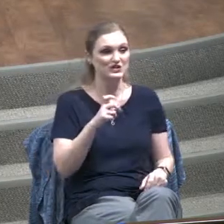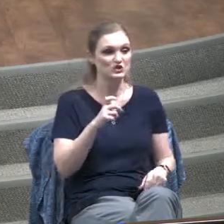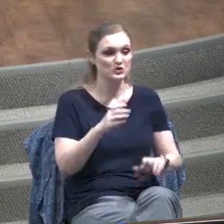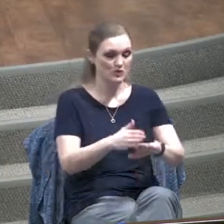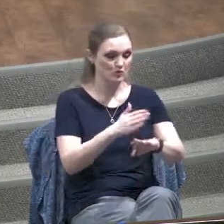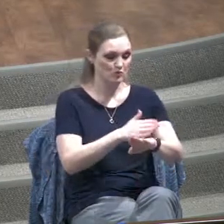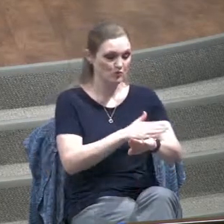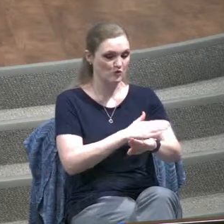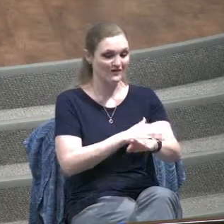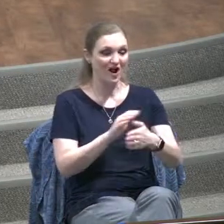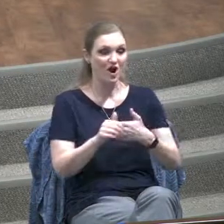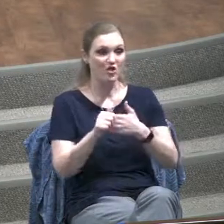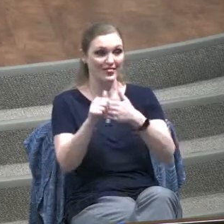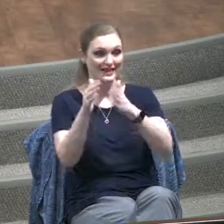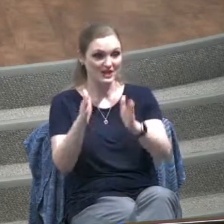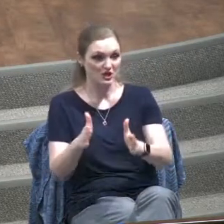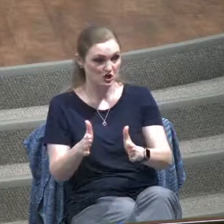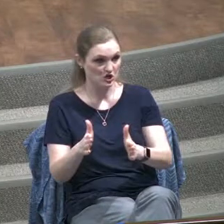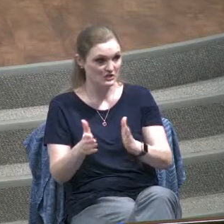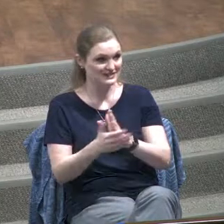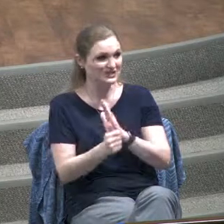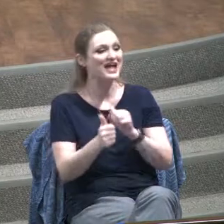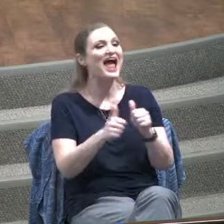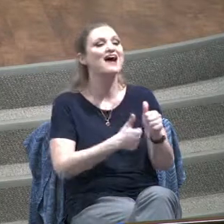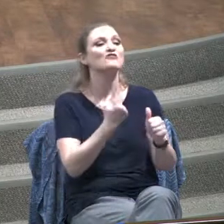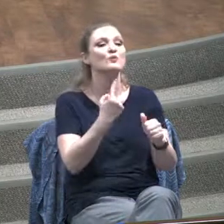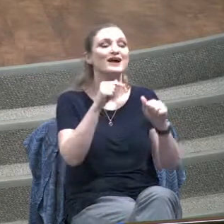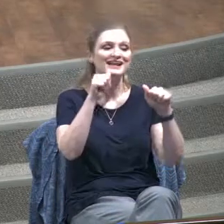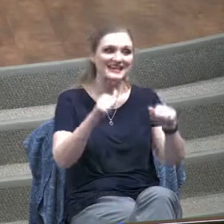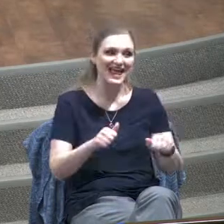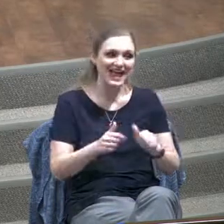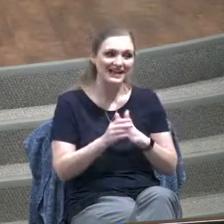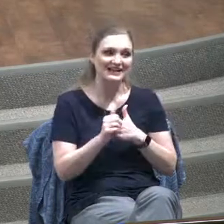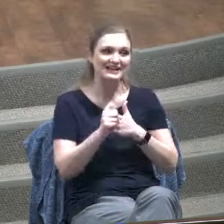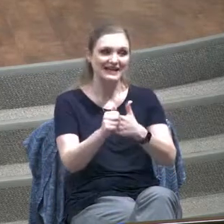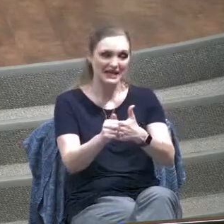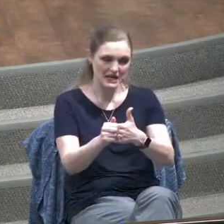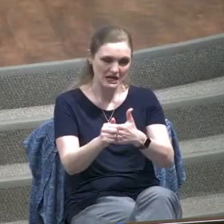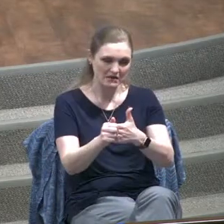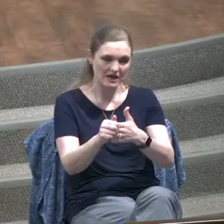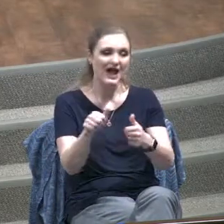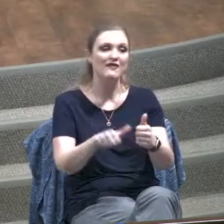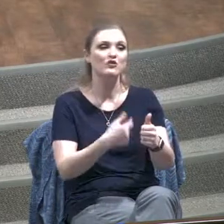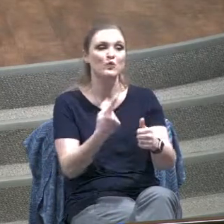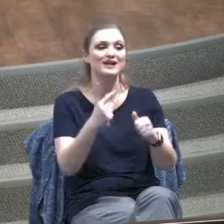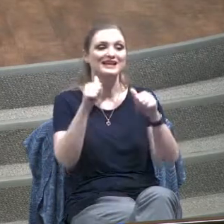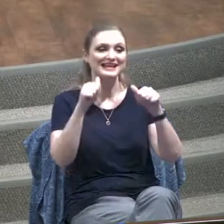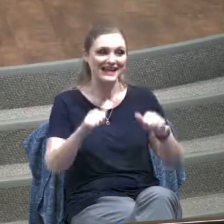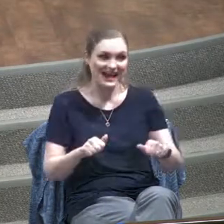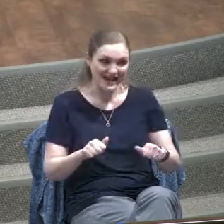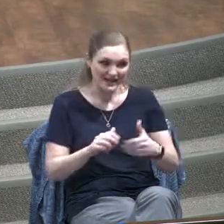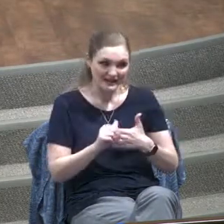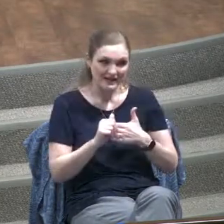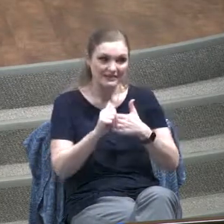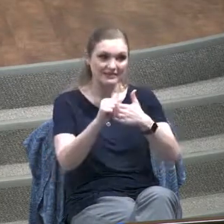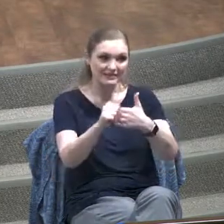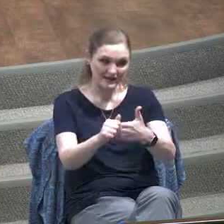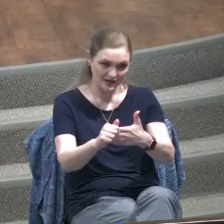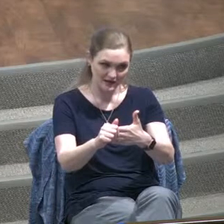skills. Everyone can be a leader. This is a bold statement about me. Everyone can be a leader